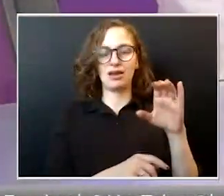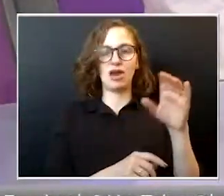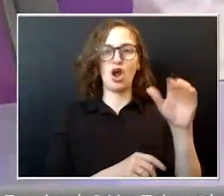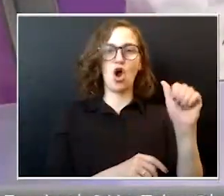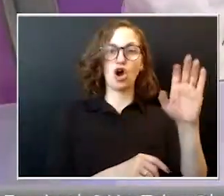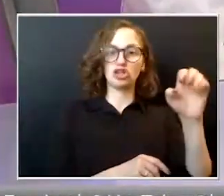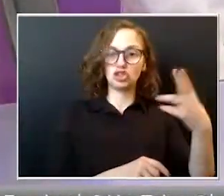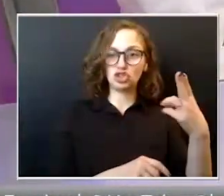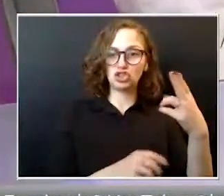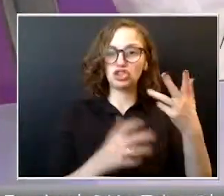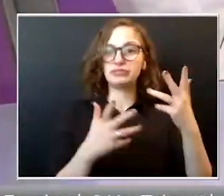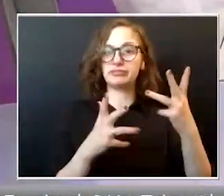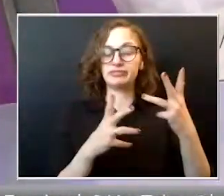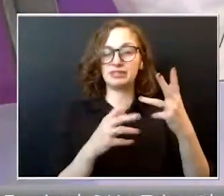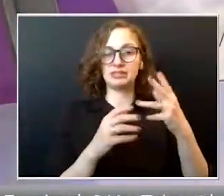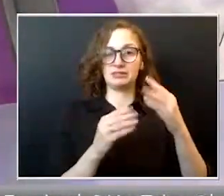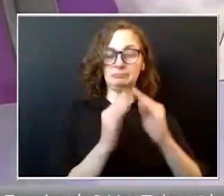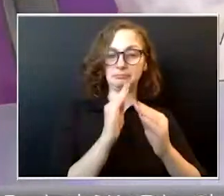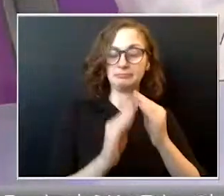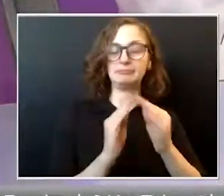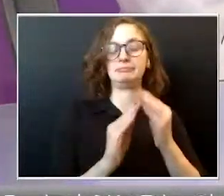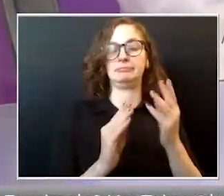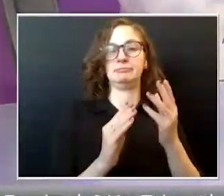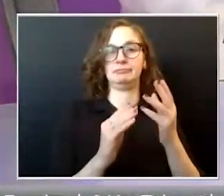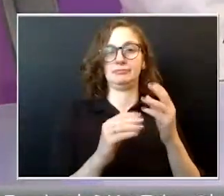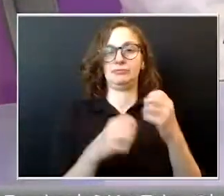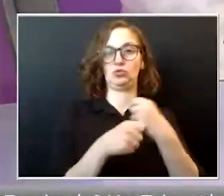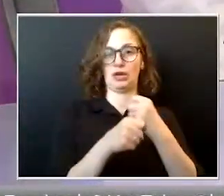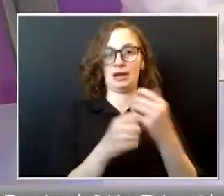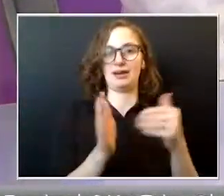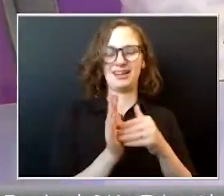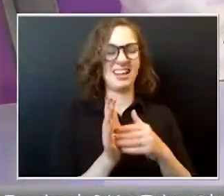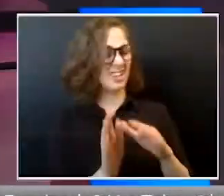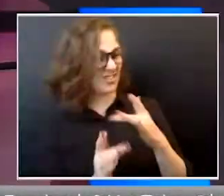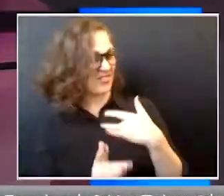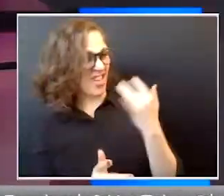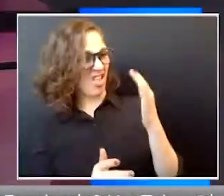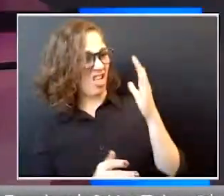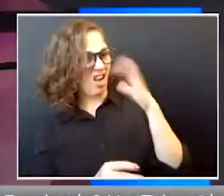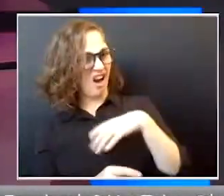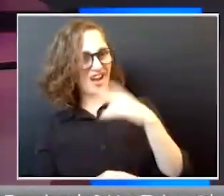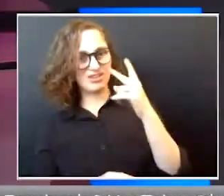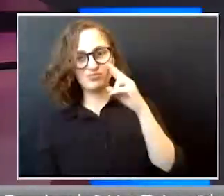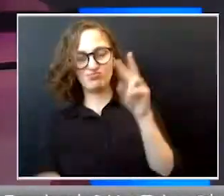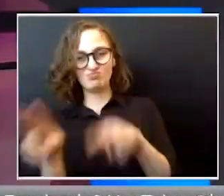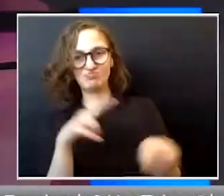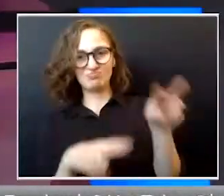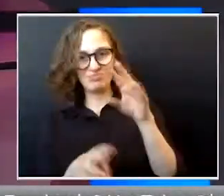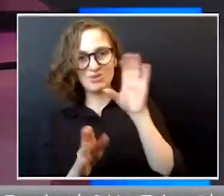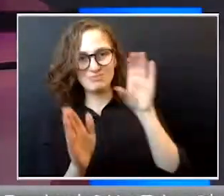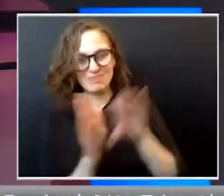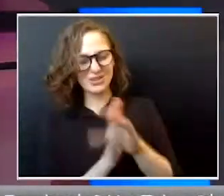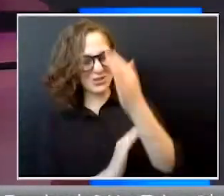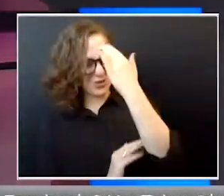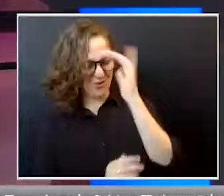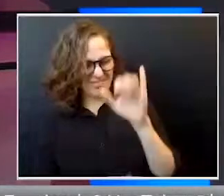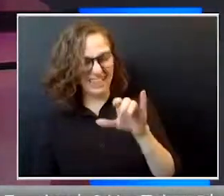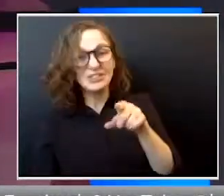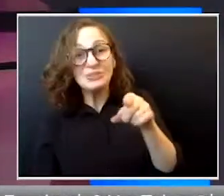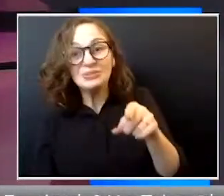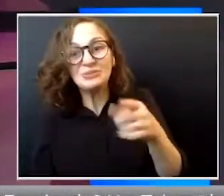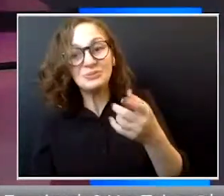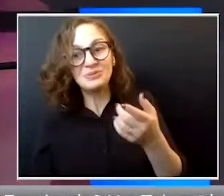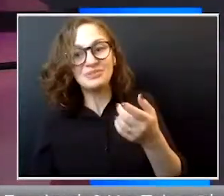to see these pictures and know that's you, that's inside you? It is. It's just such a